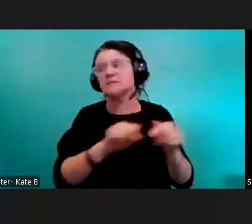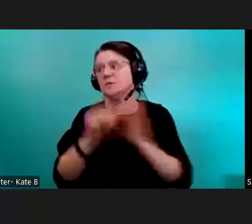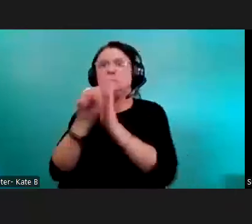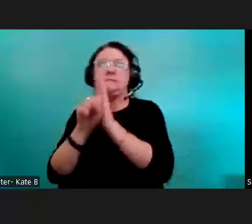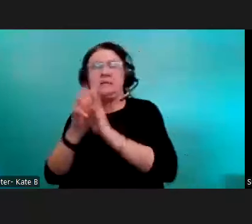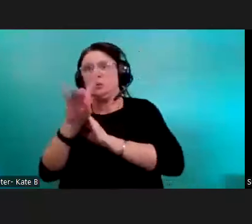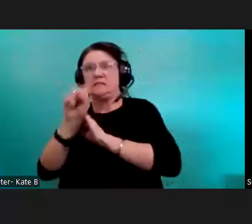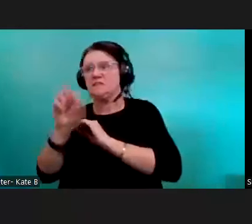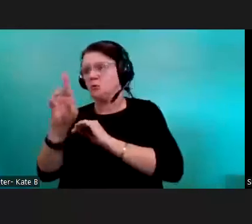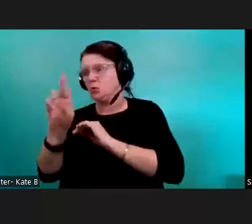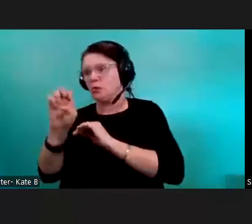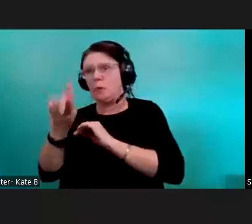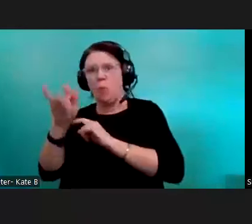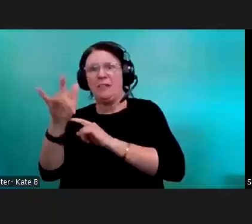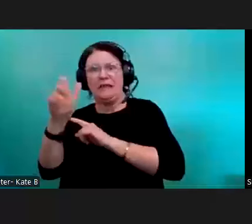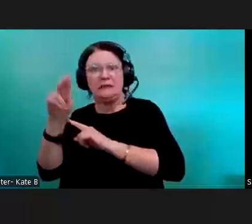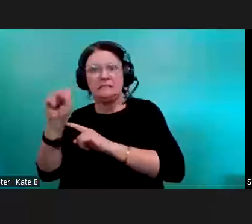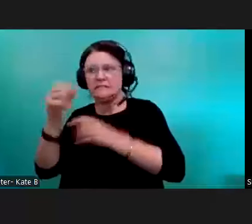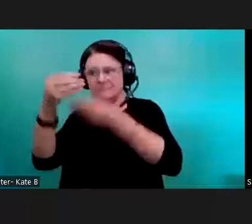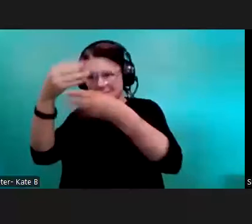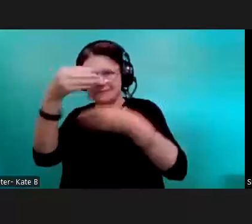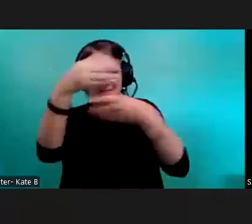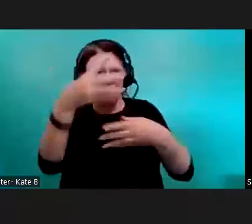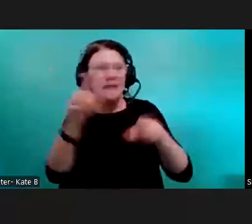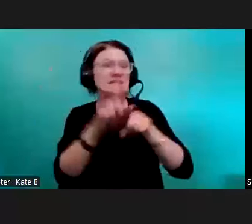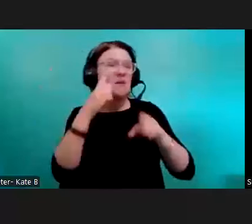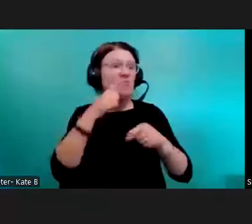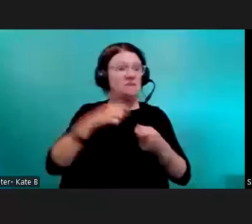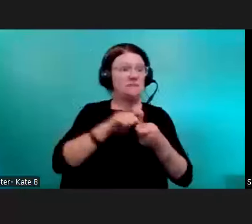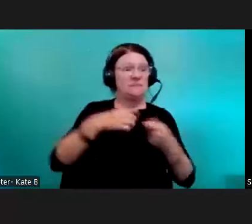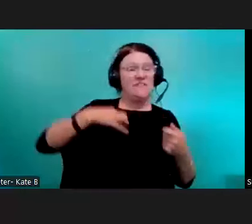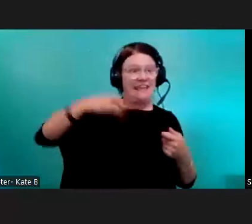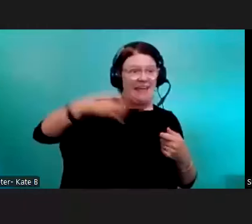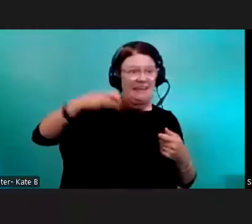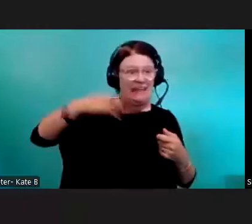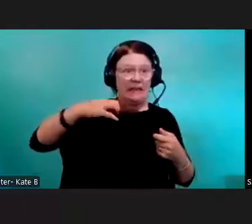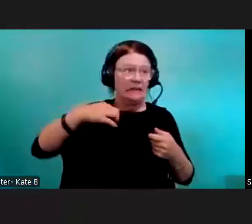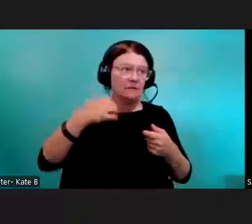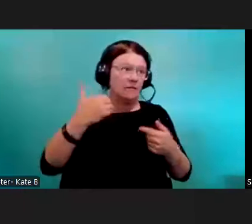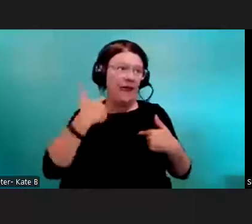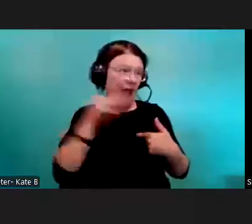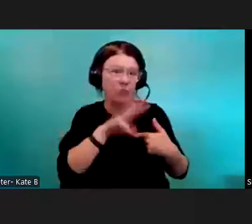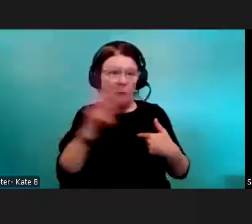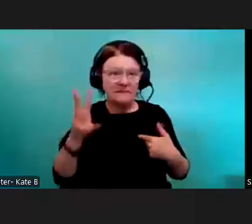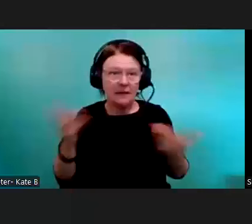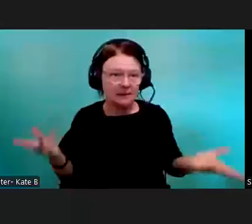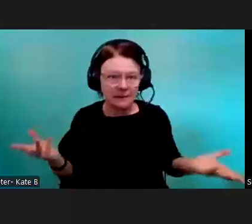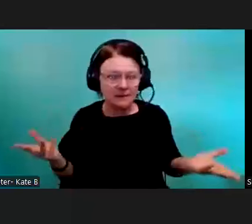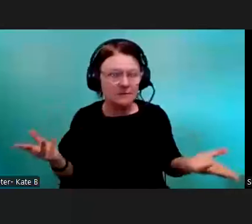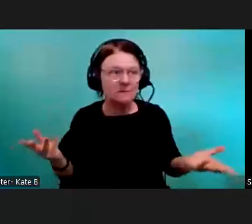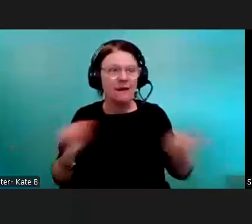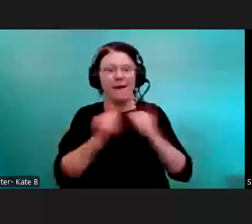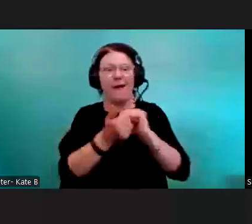to get involved, contact us. Same thing for candidates. A lot of them have websites. They have links right on there about how